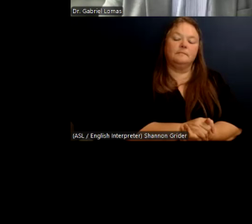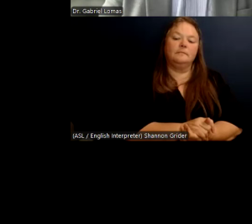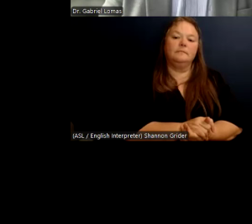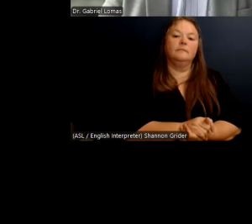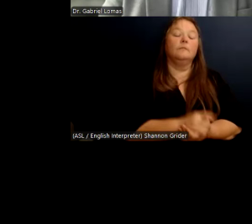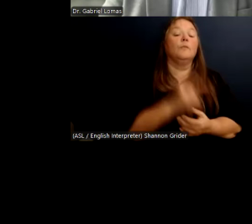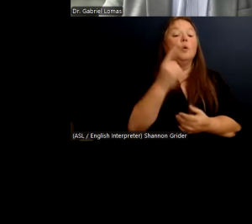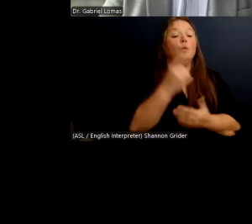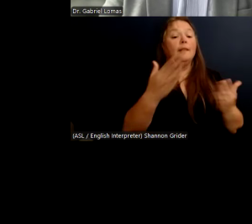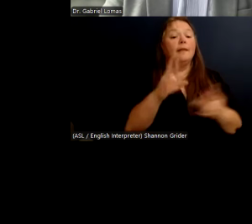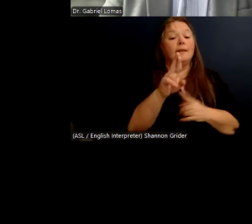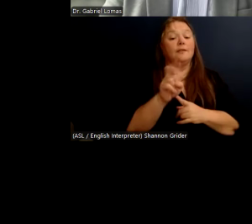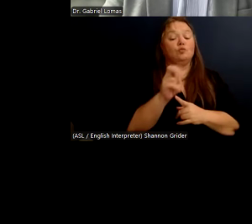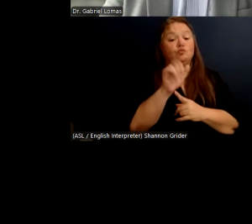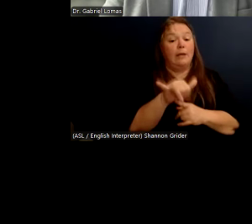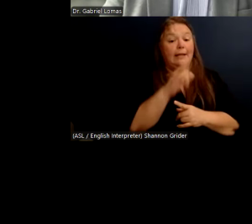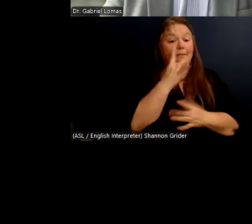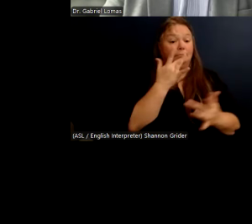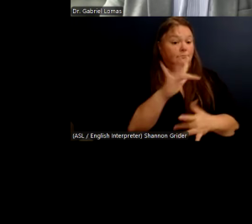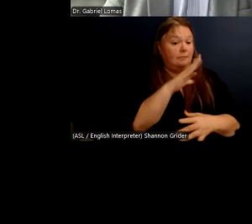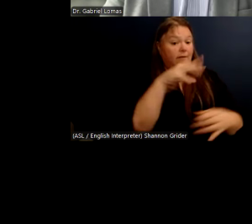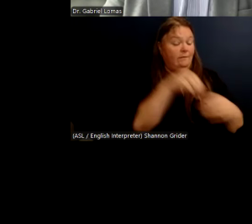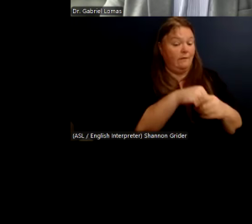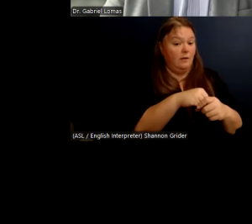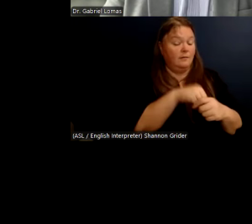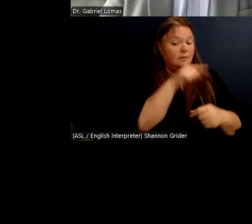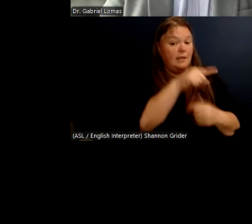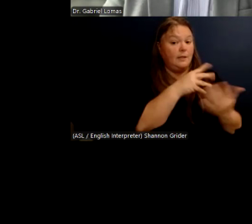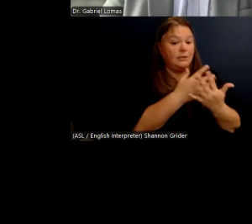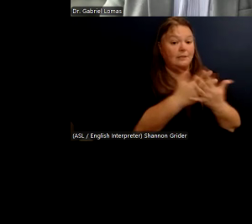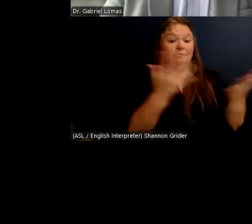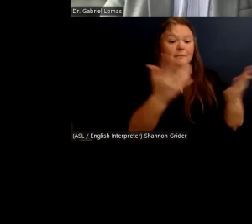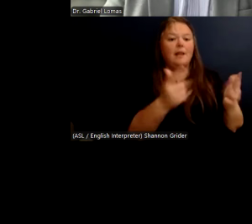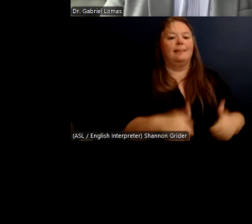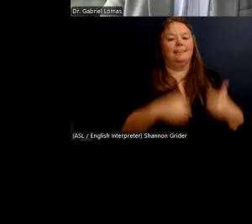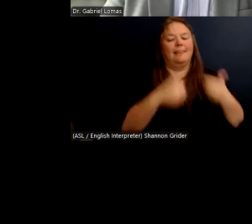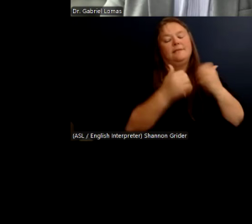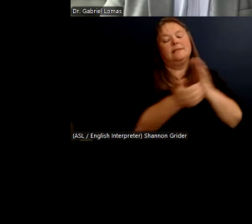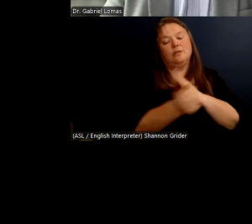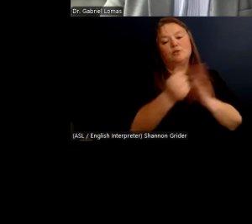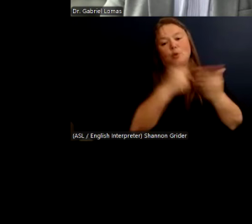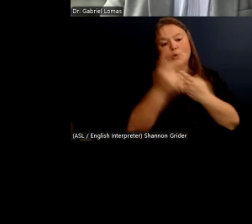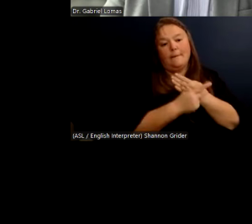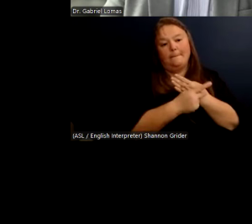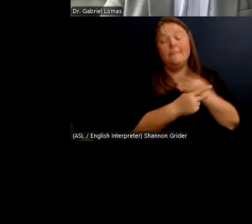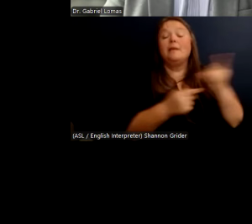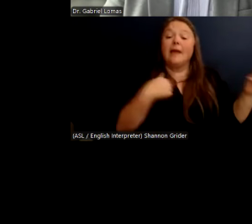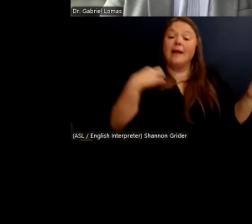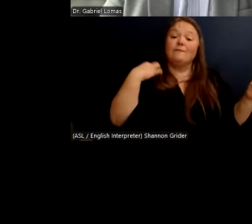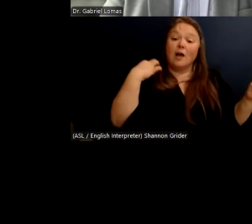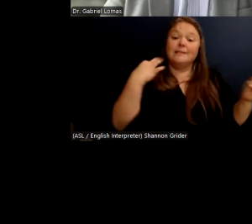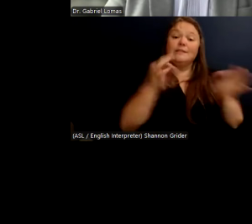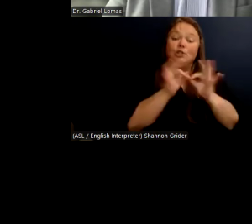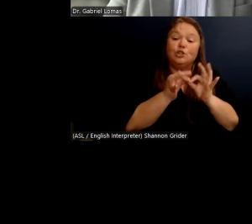One of the things that Rennie got involved in at the prison was a life skills program. They had a volunteer interpreter for